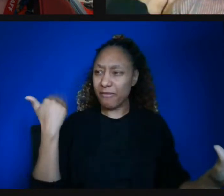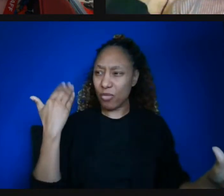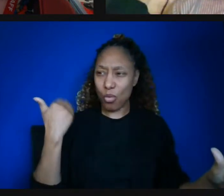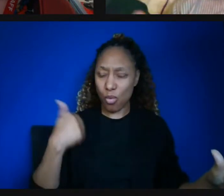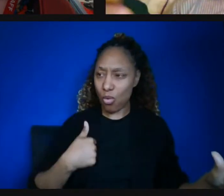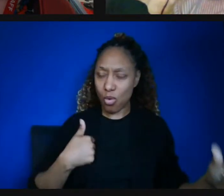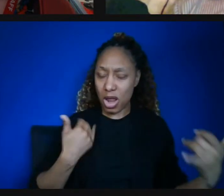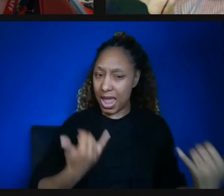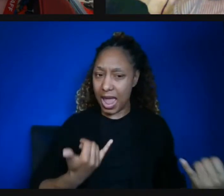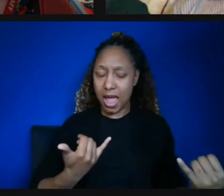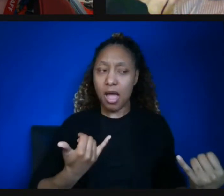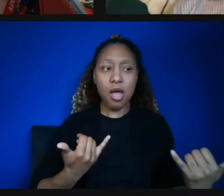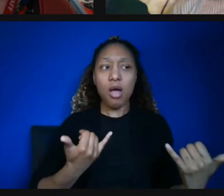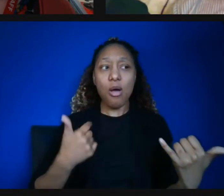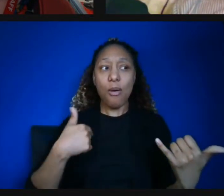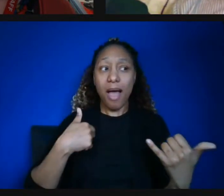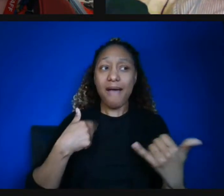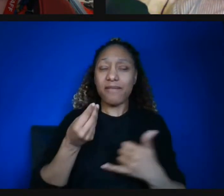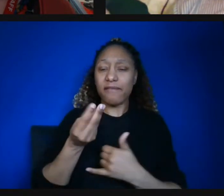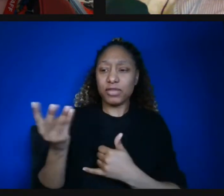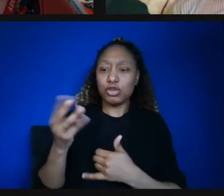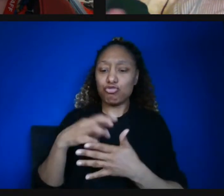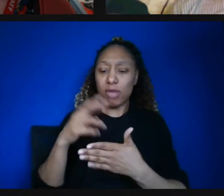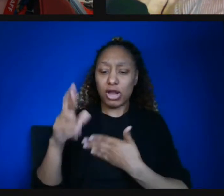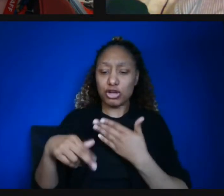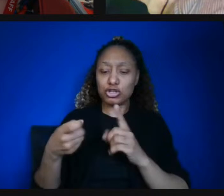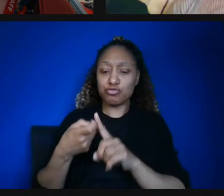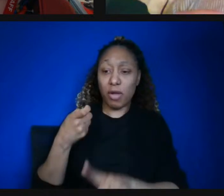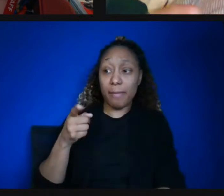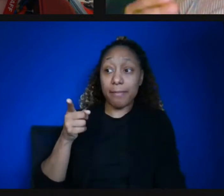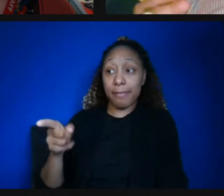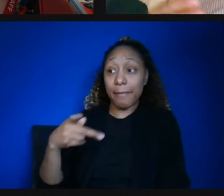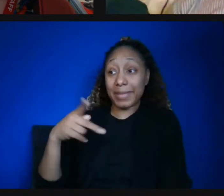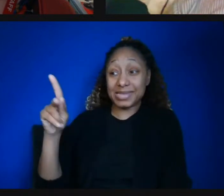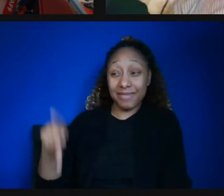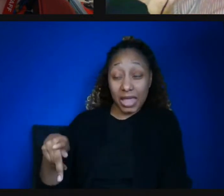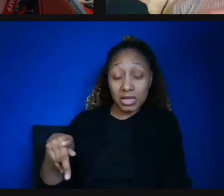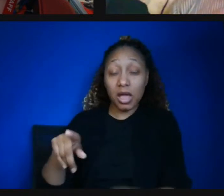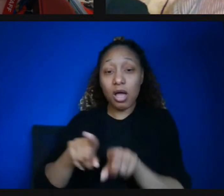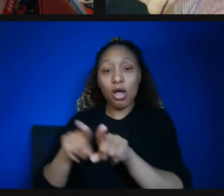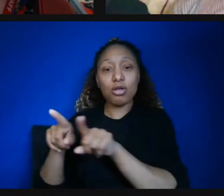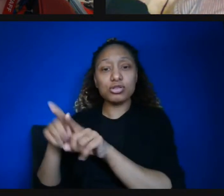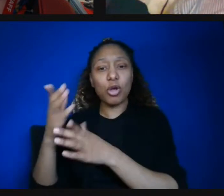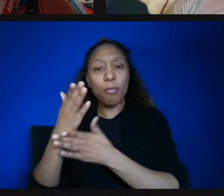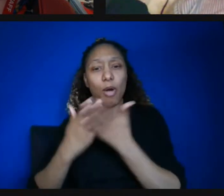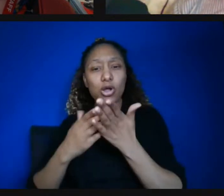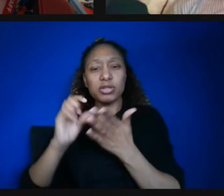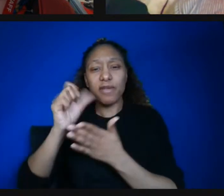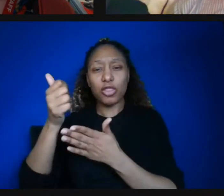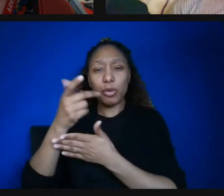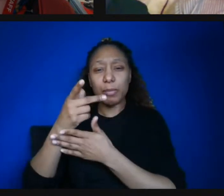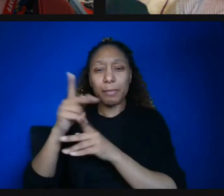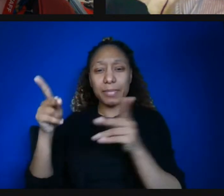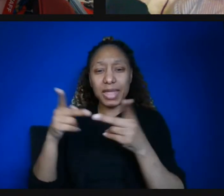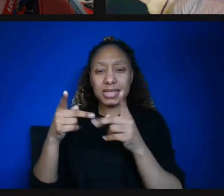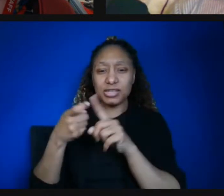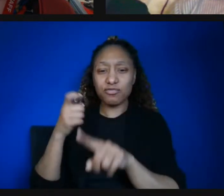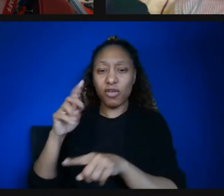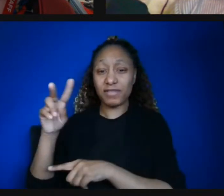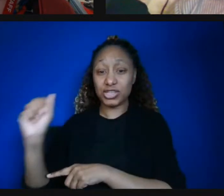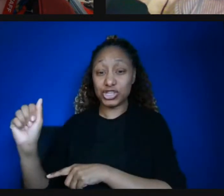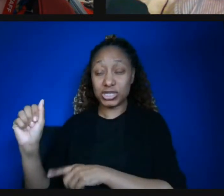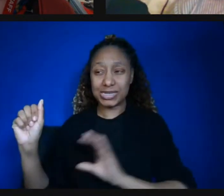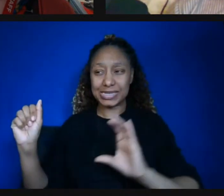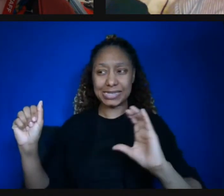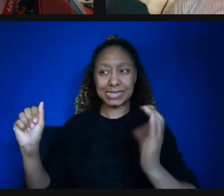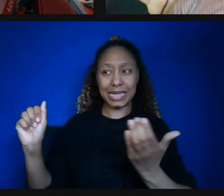have records that come from Pennsylvania. We have records that are, parts of places in Virginia because they were claimed by Maryland at